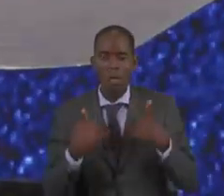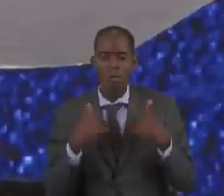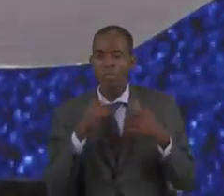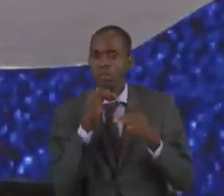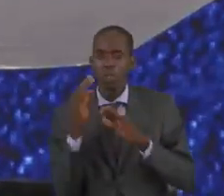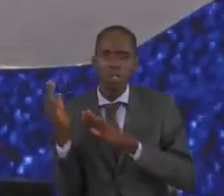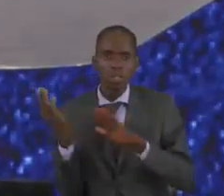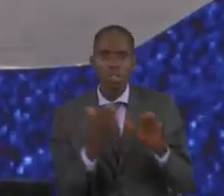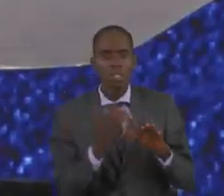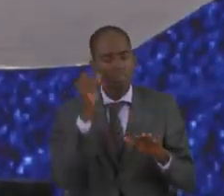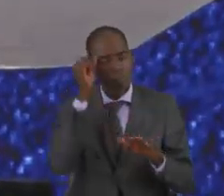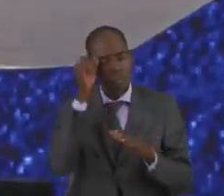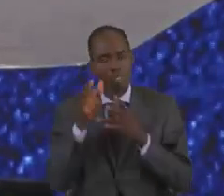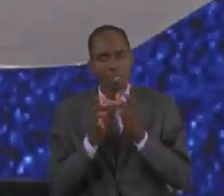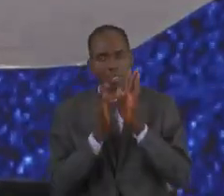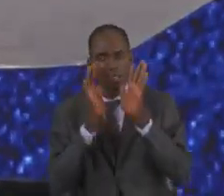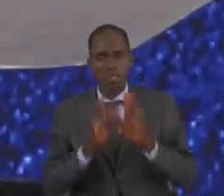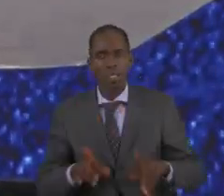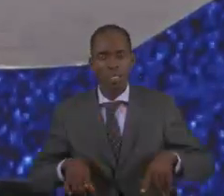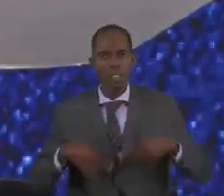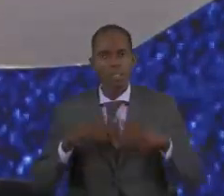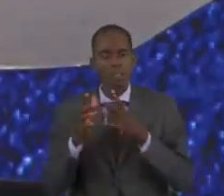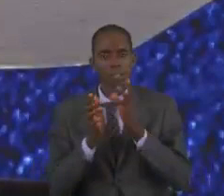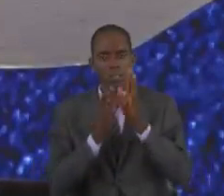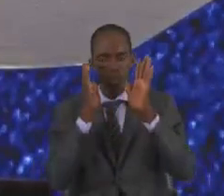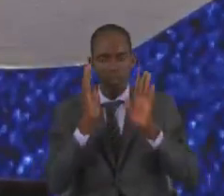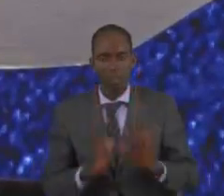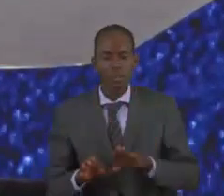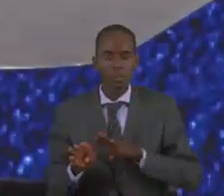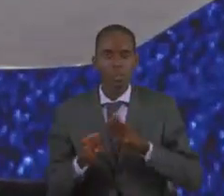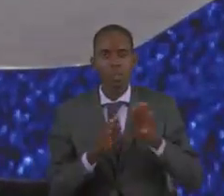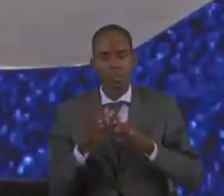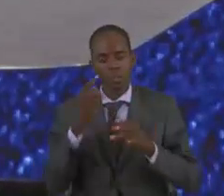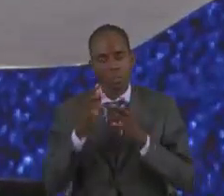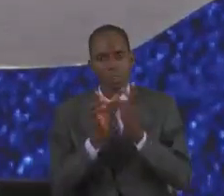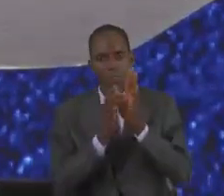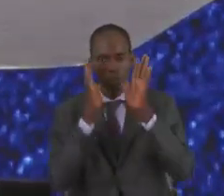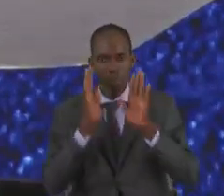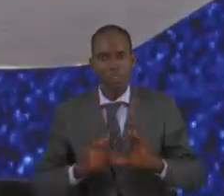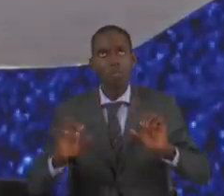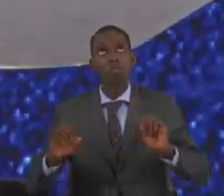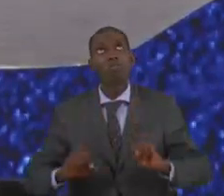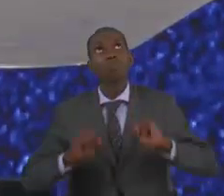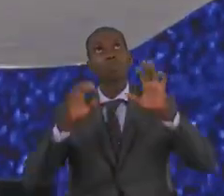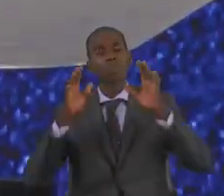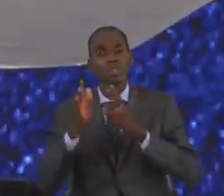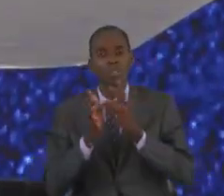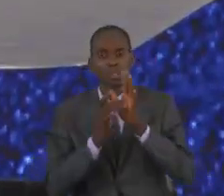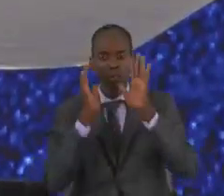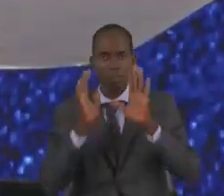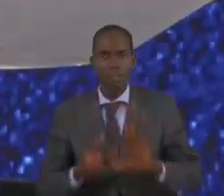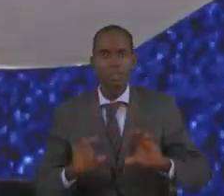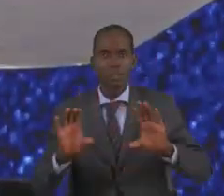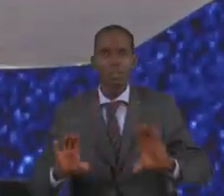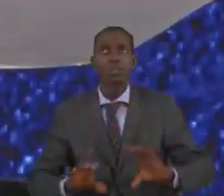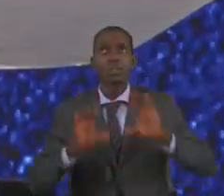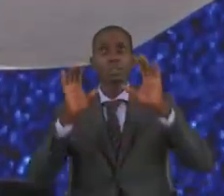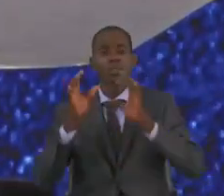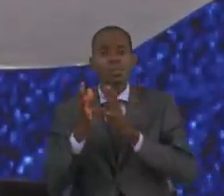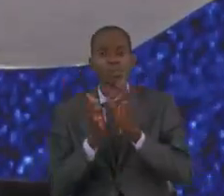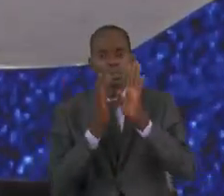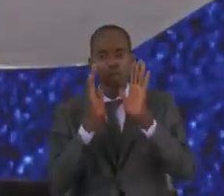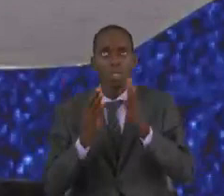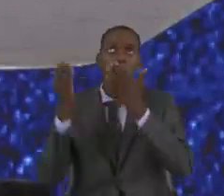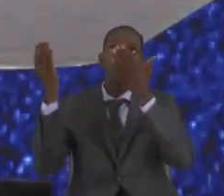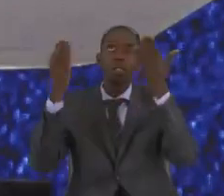left his Christian life, his Christian comportment, his Christian submission, his Christian consecration, and his Christian